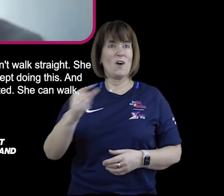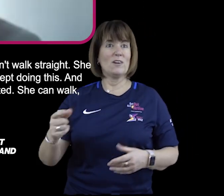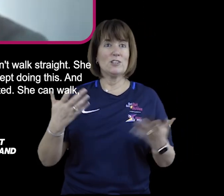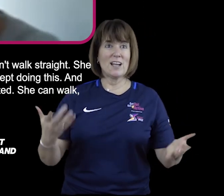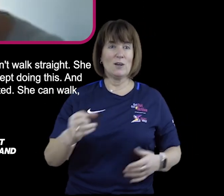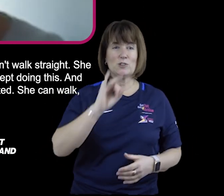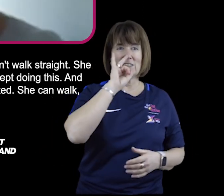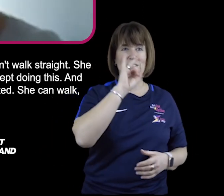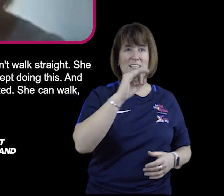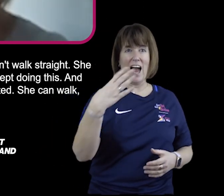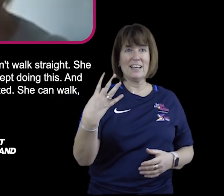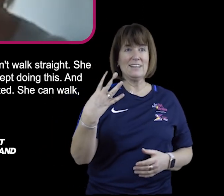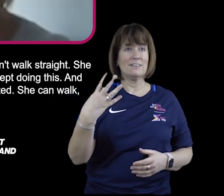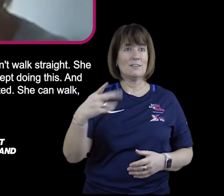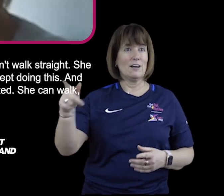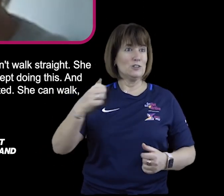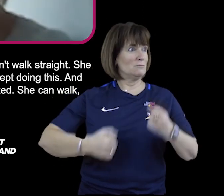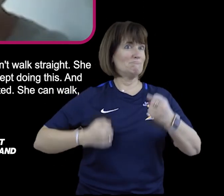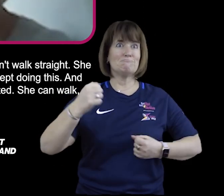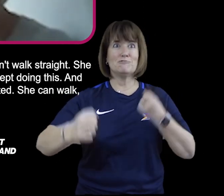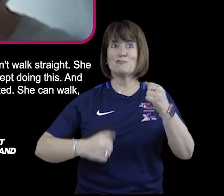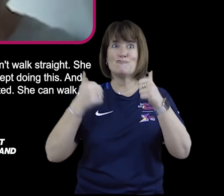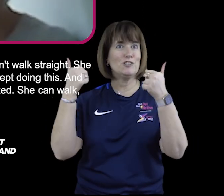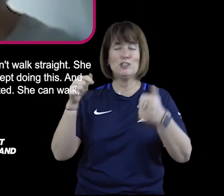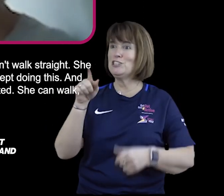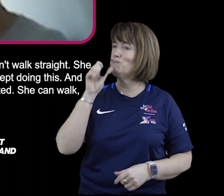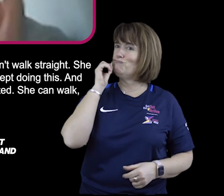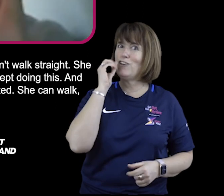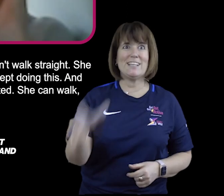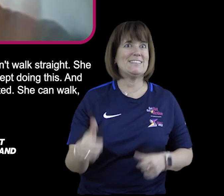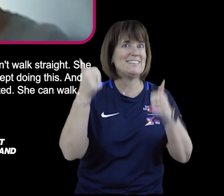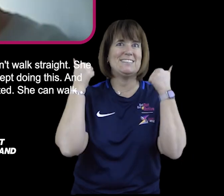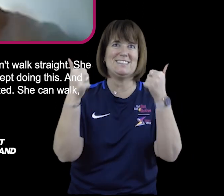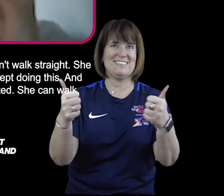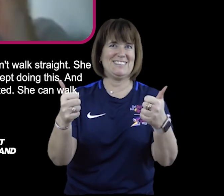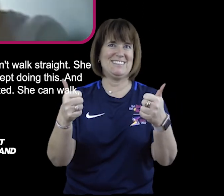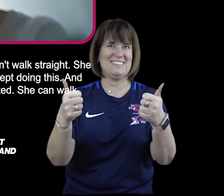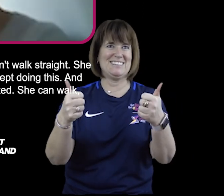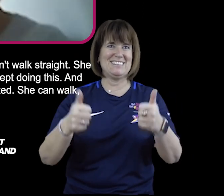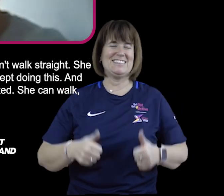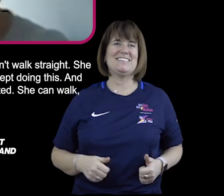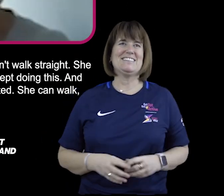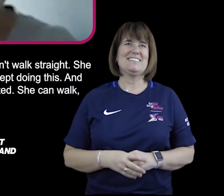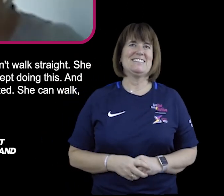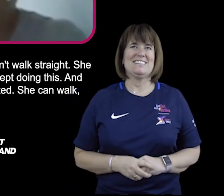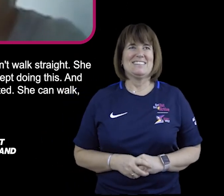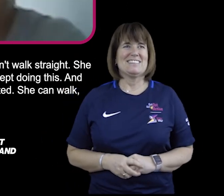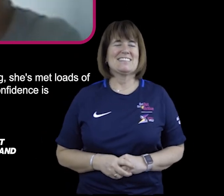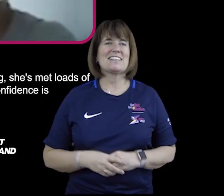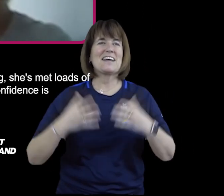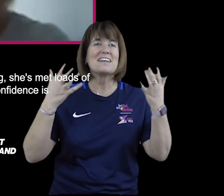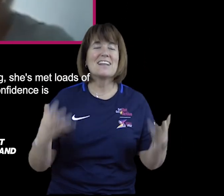somebody else joined us, and then that's how it started. She can walk perfectly. She's great. She's 79 and she's great